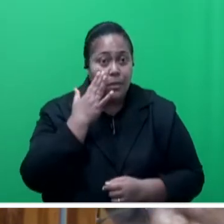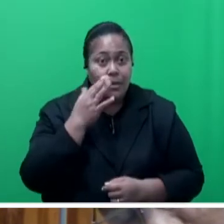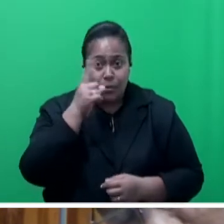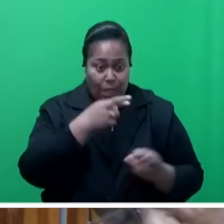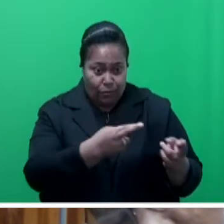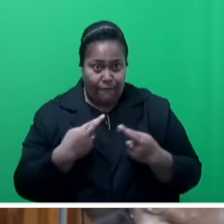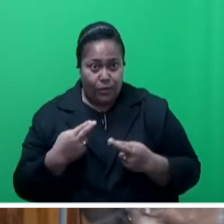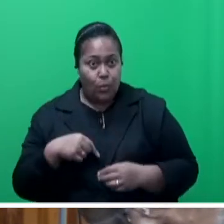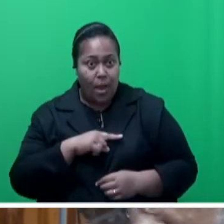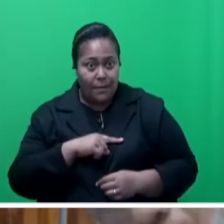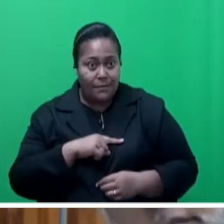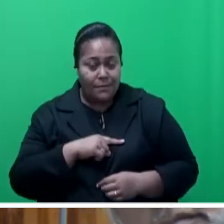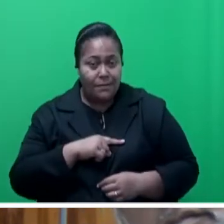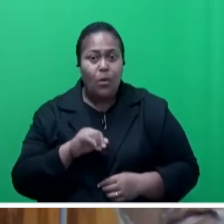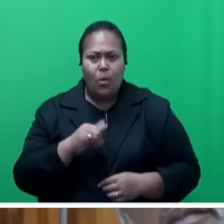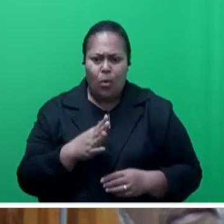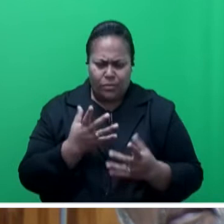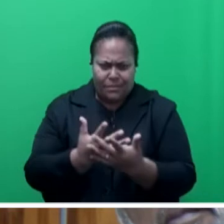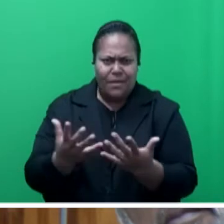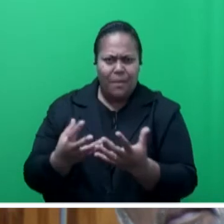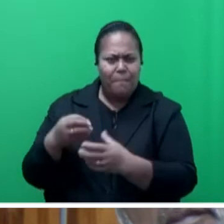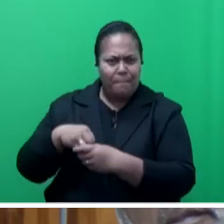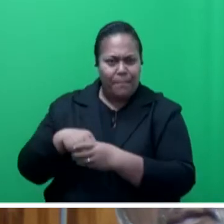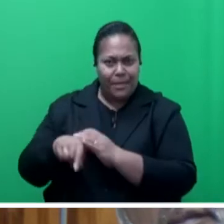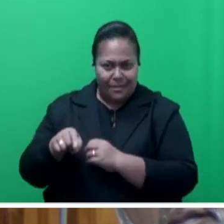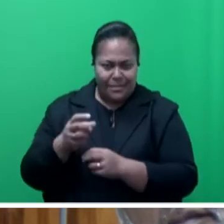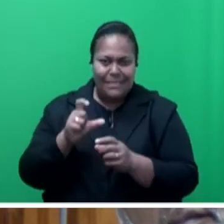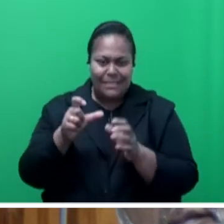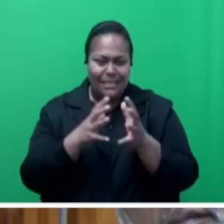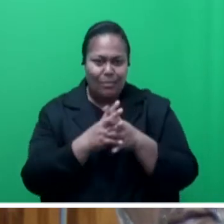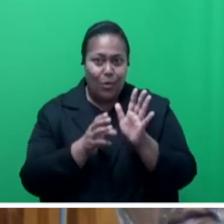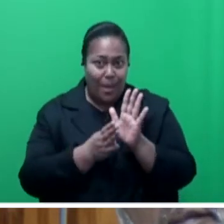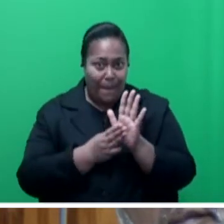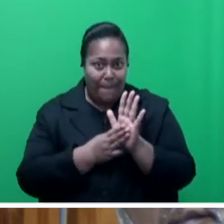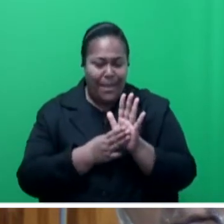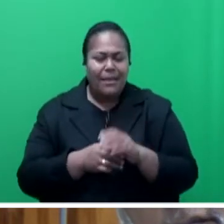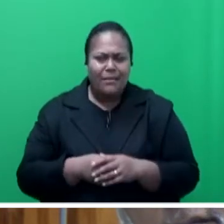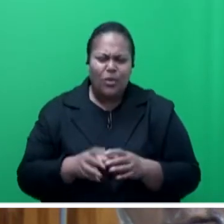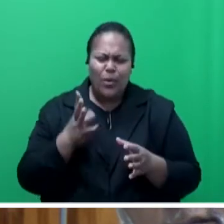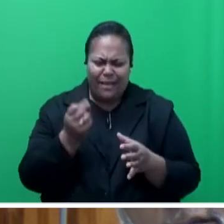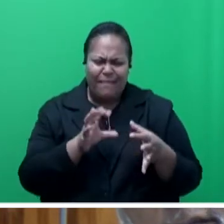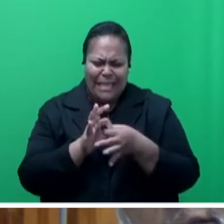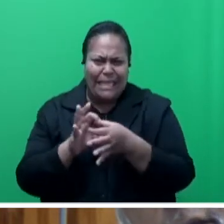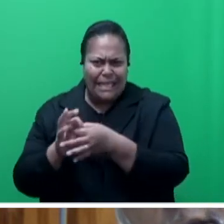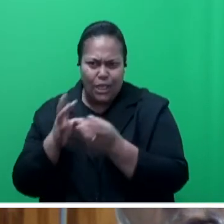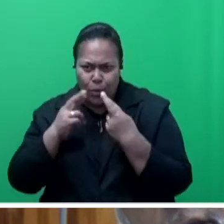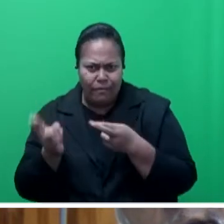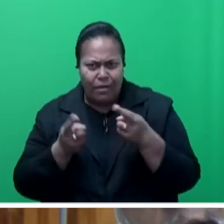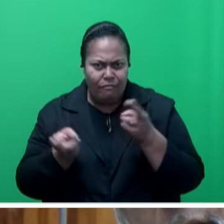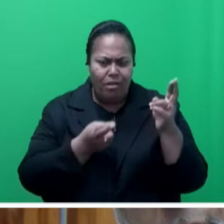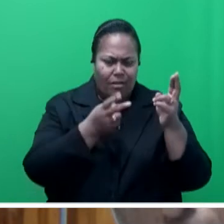us or referred into the private system. And the system is through the Fiji College of GPs, and also the links that you have with Oceania and